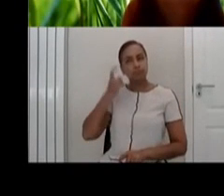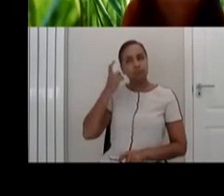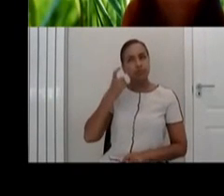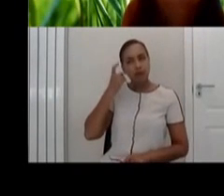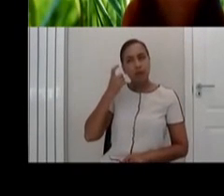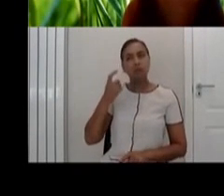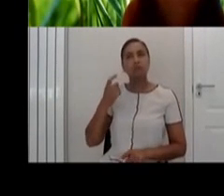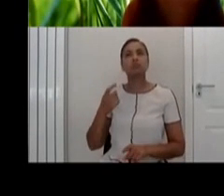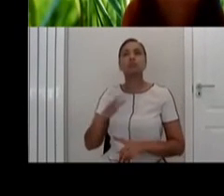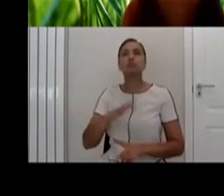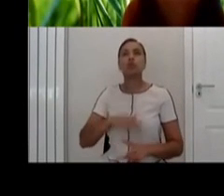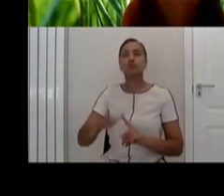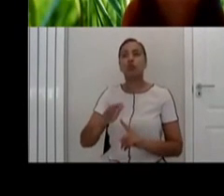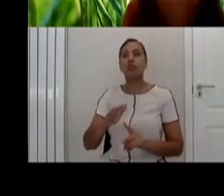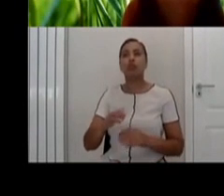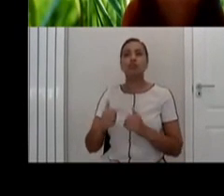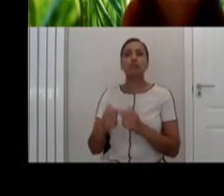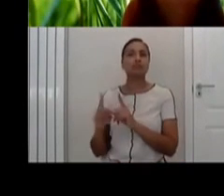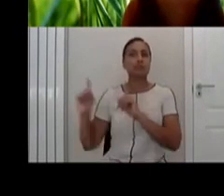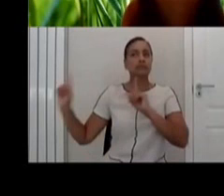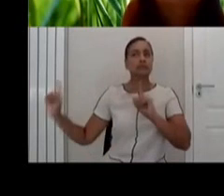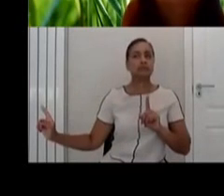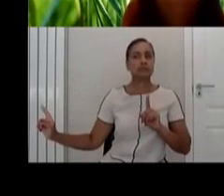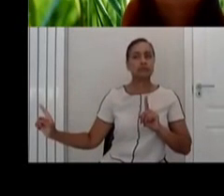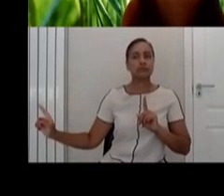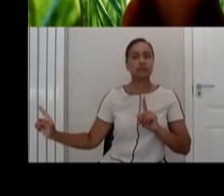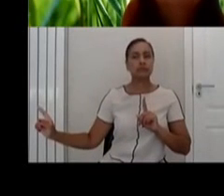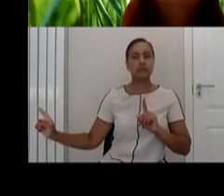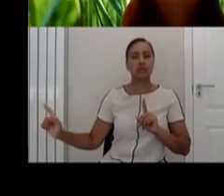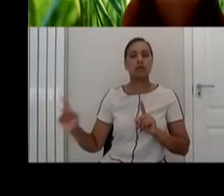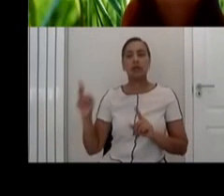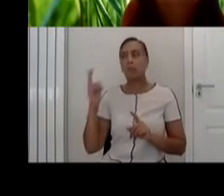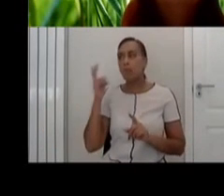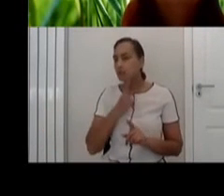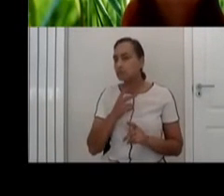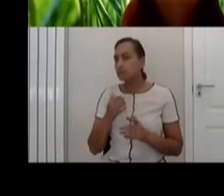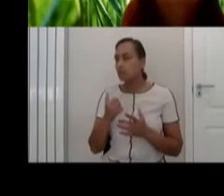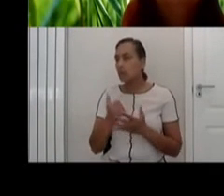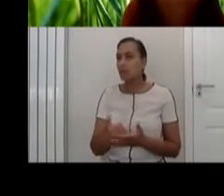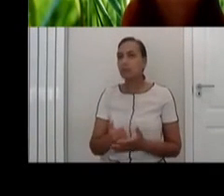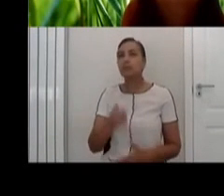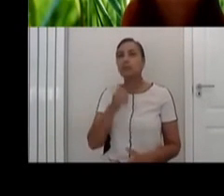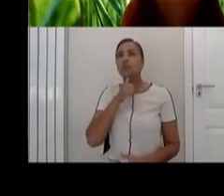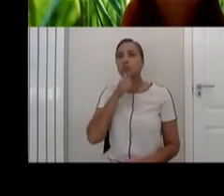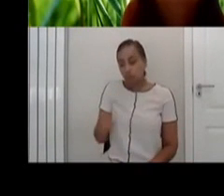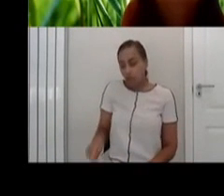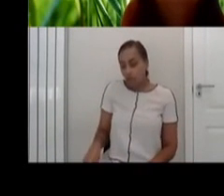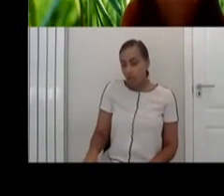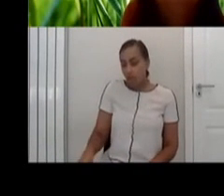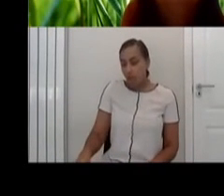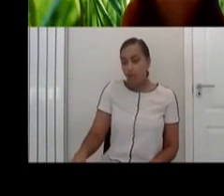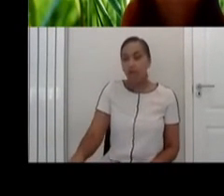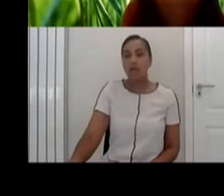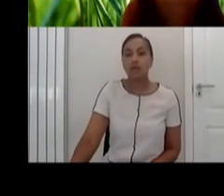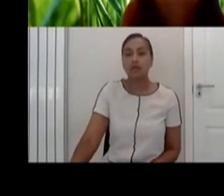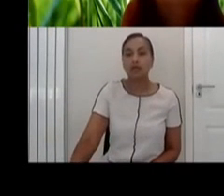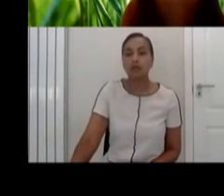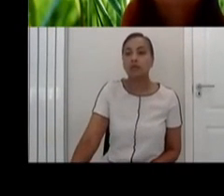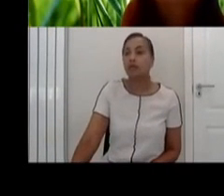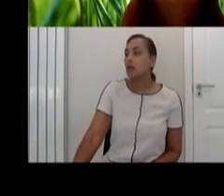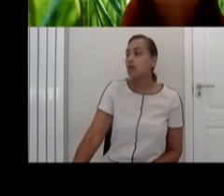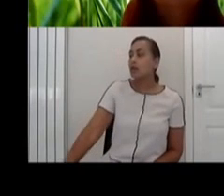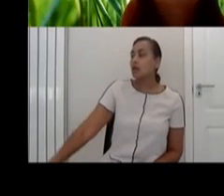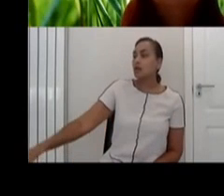distancing and maybe not recognizing that someone is partially sighted or blind, using your cane to alert people that of your sight loss when you